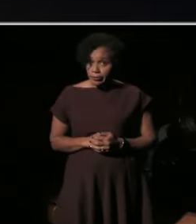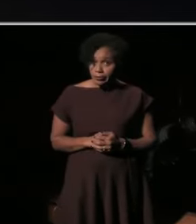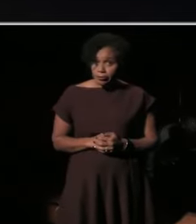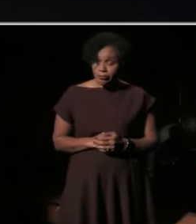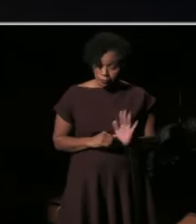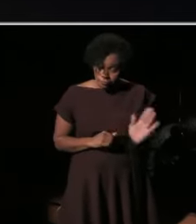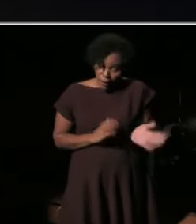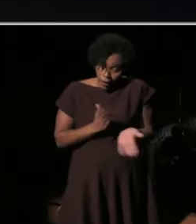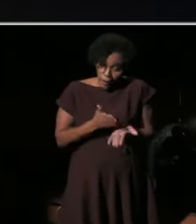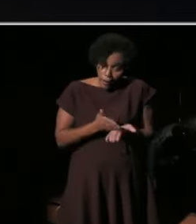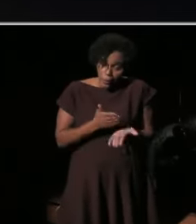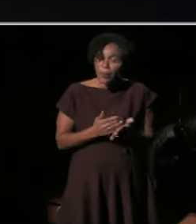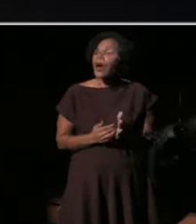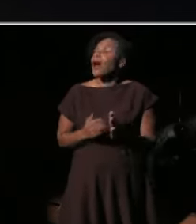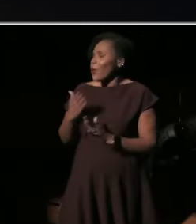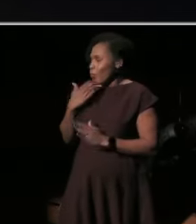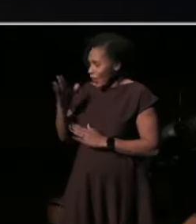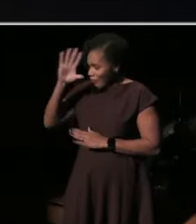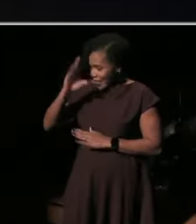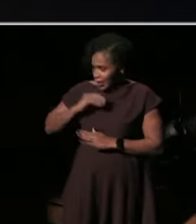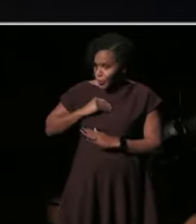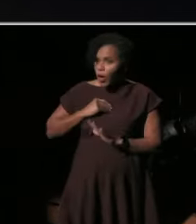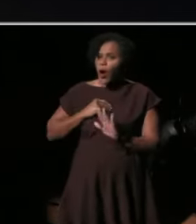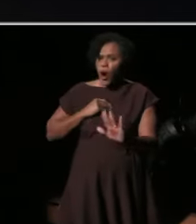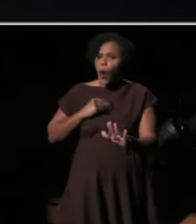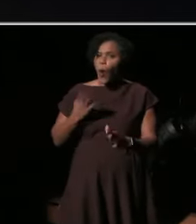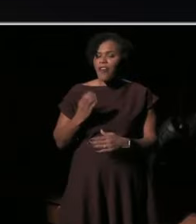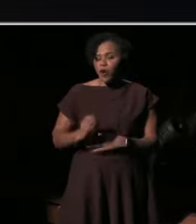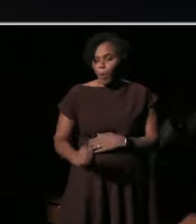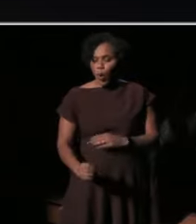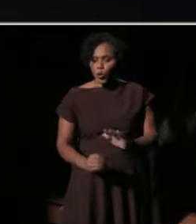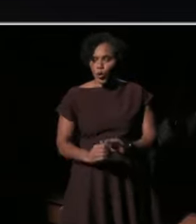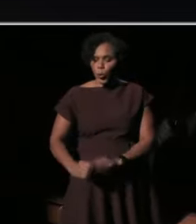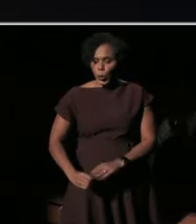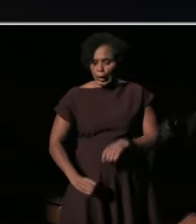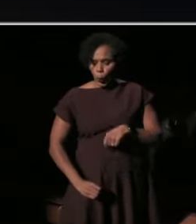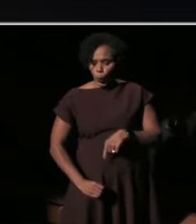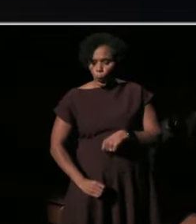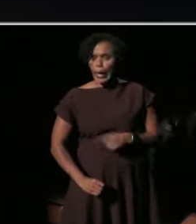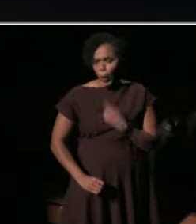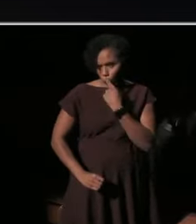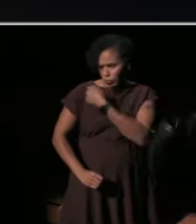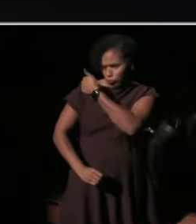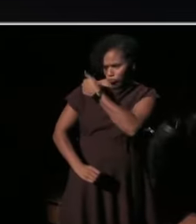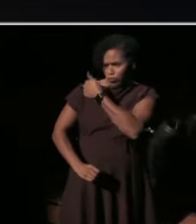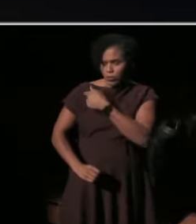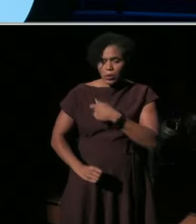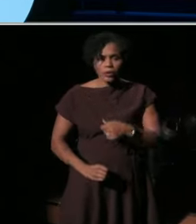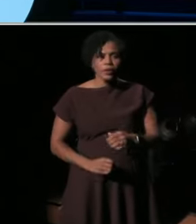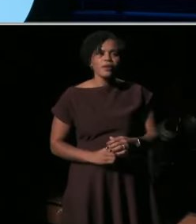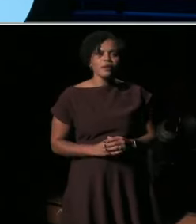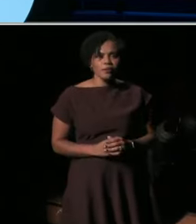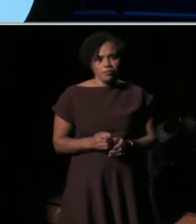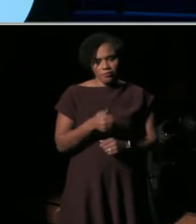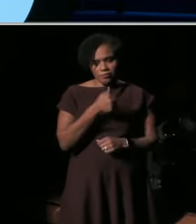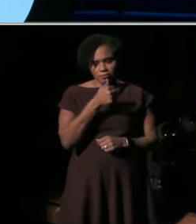Thank you for letting me know. Listen, I've got a bottle for you down there. Yeah. You're good to go. I'll